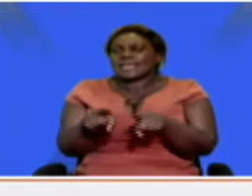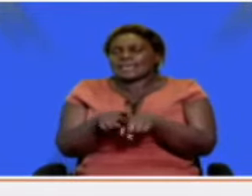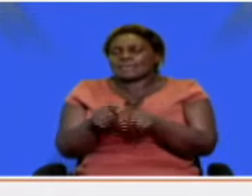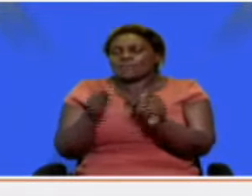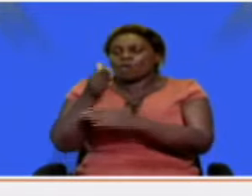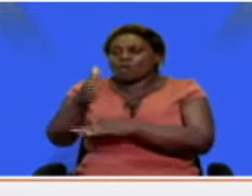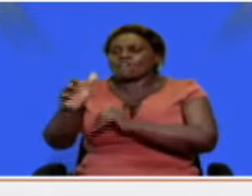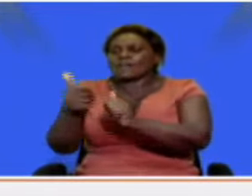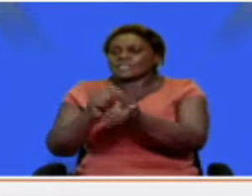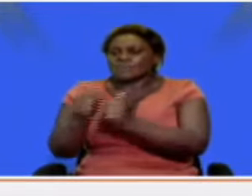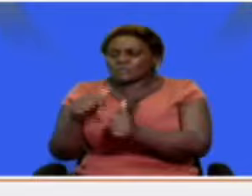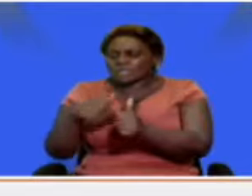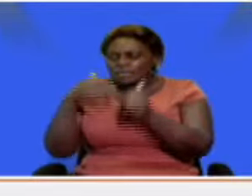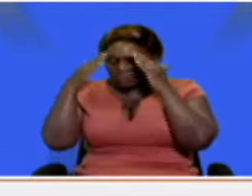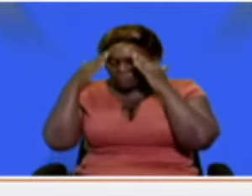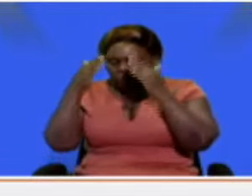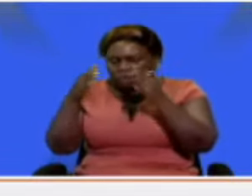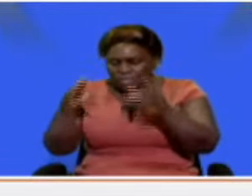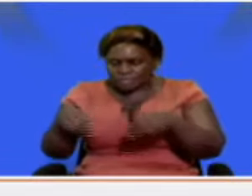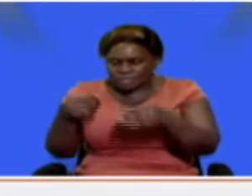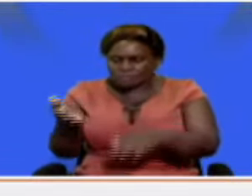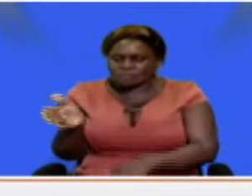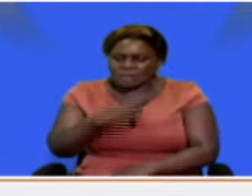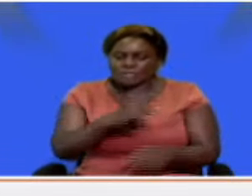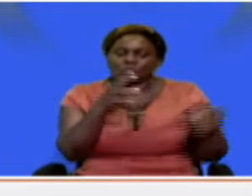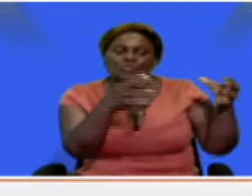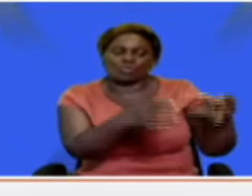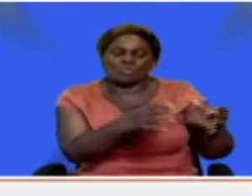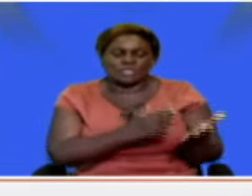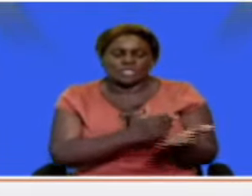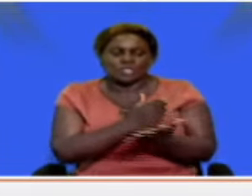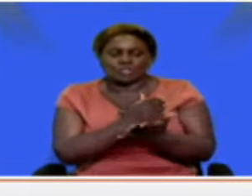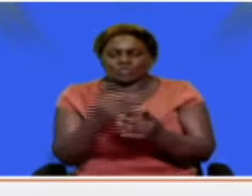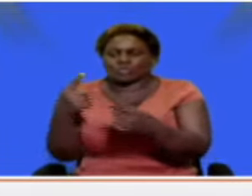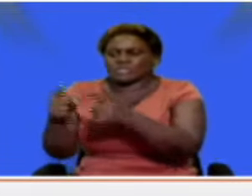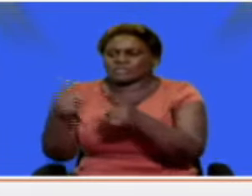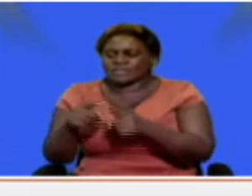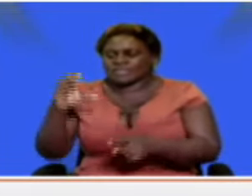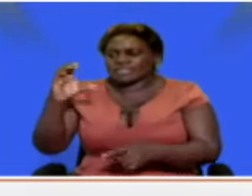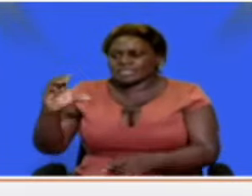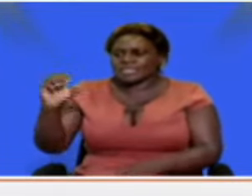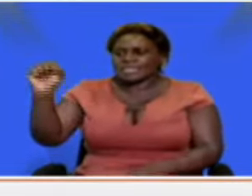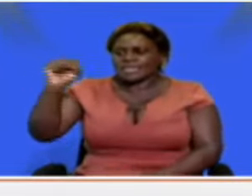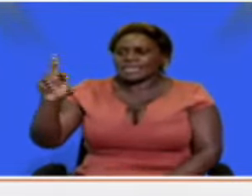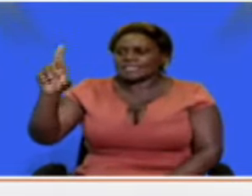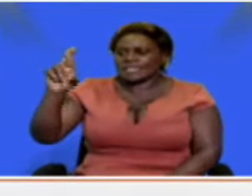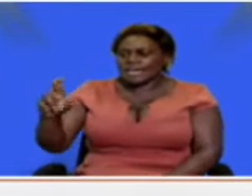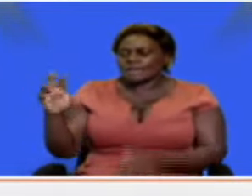sports, we are committed to again giving back to our communities through several CSR activities.